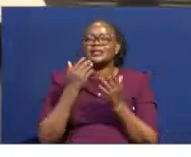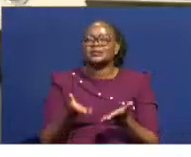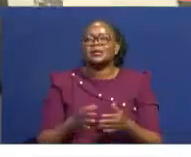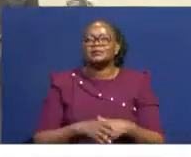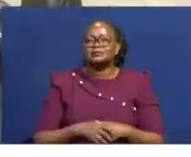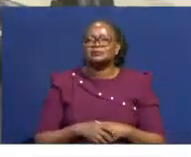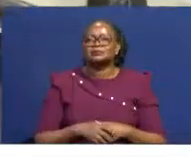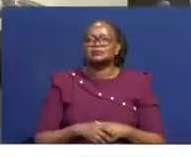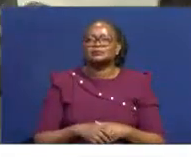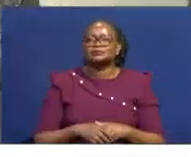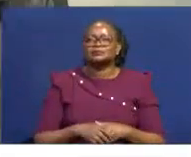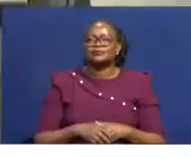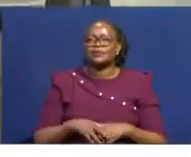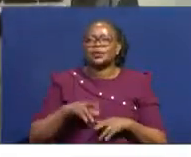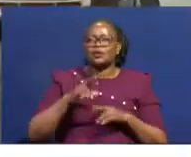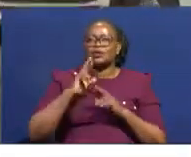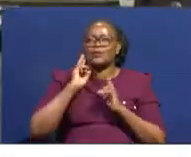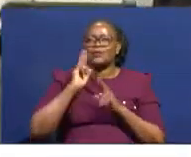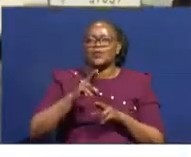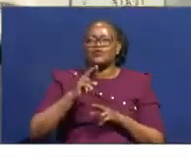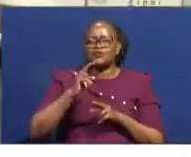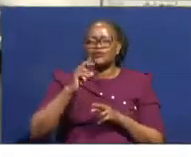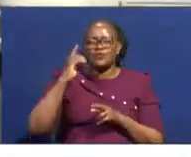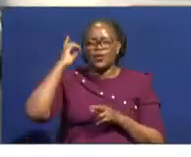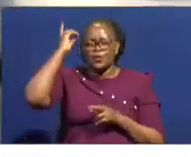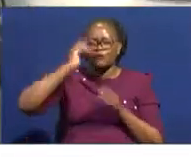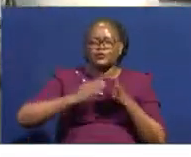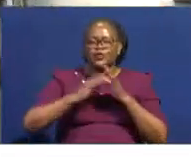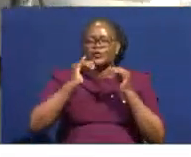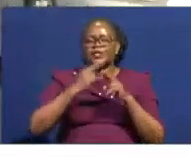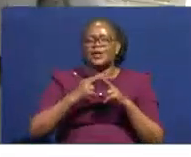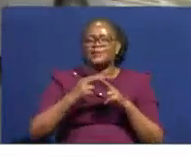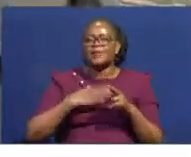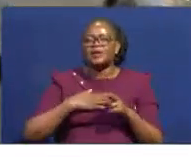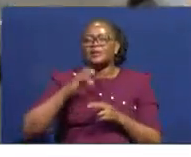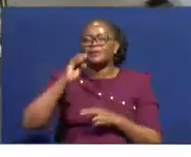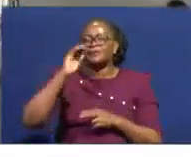Reporting from GITEX Global in Dubai for Prime Edition, I am Betty Kiptum.